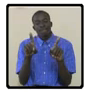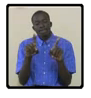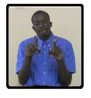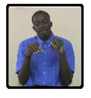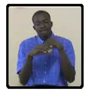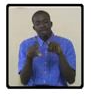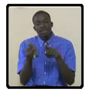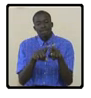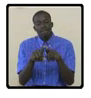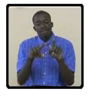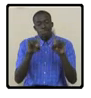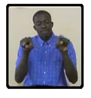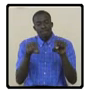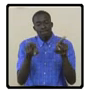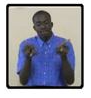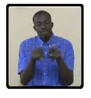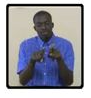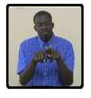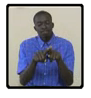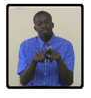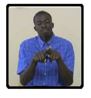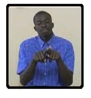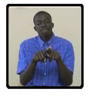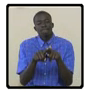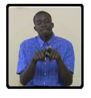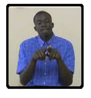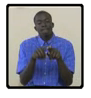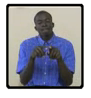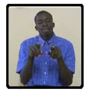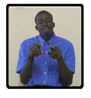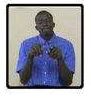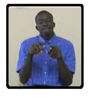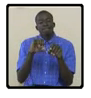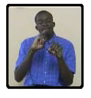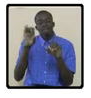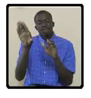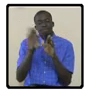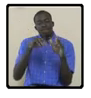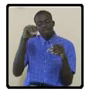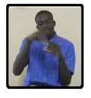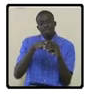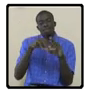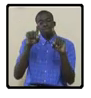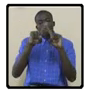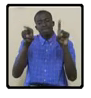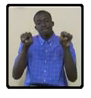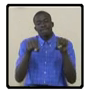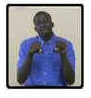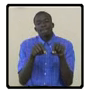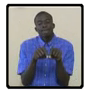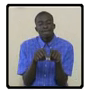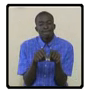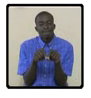parallel circuit equals the current entering the section.